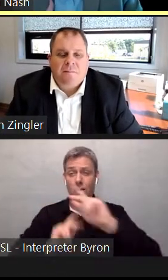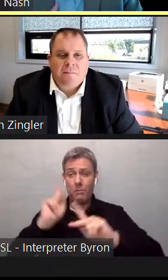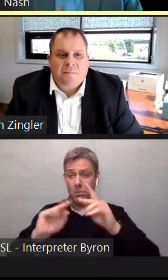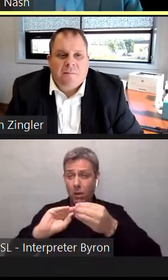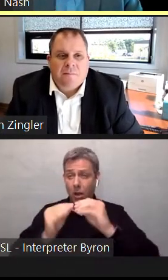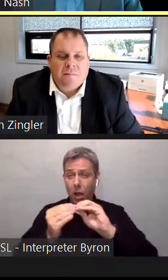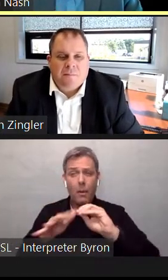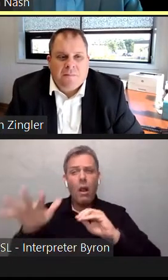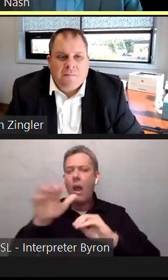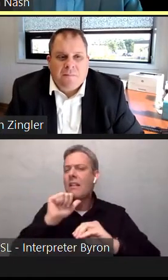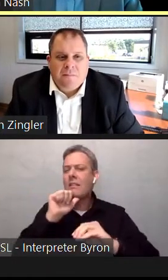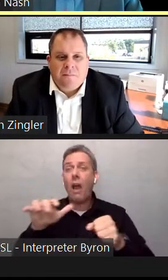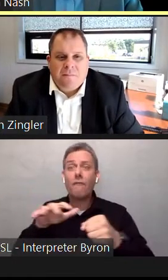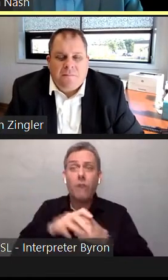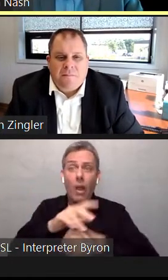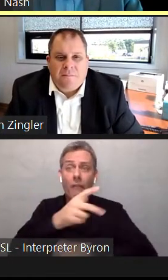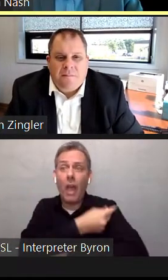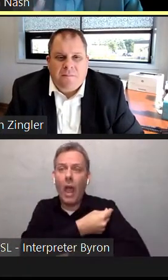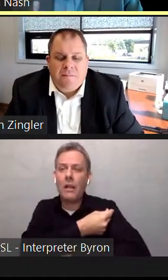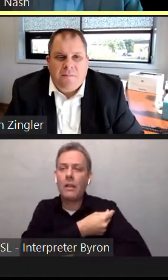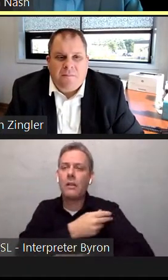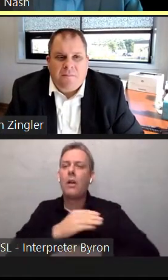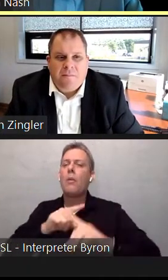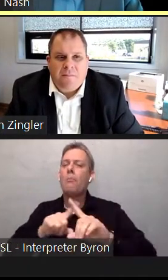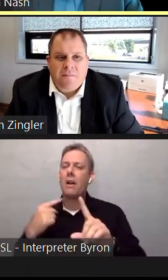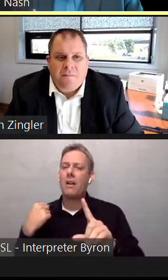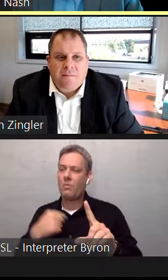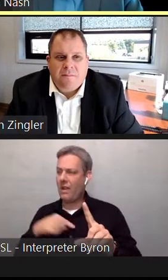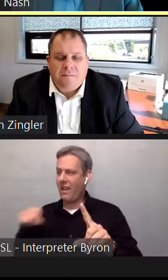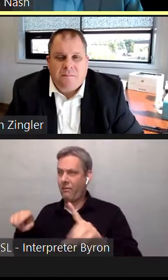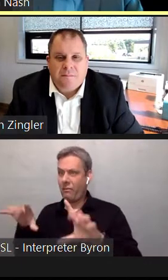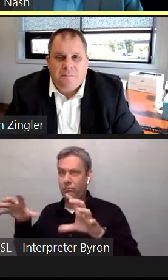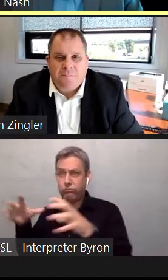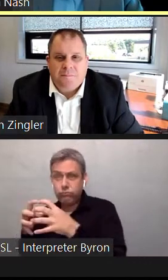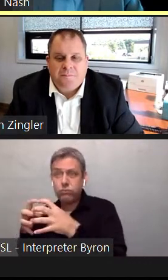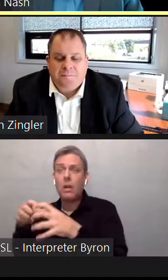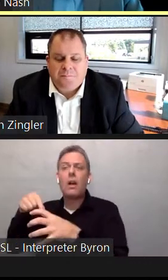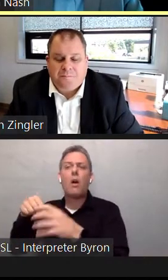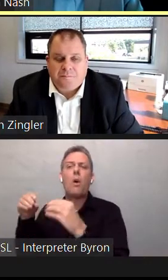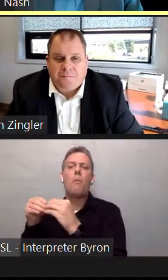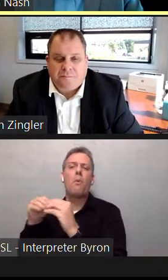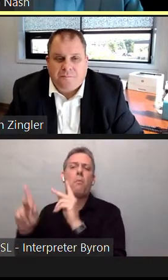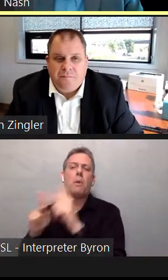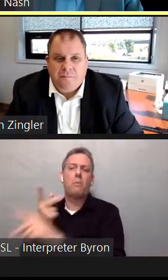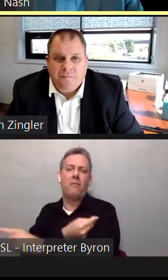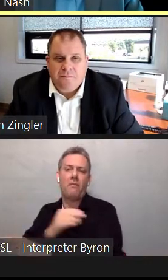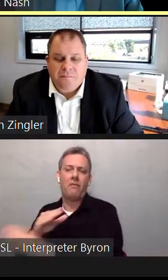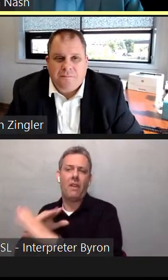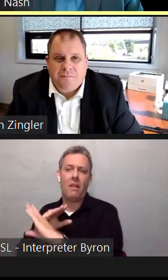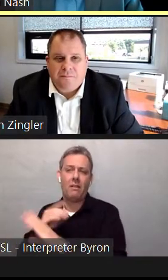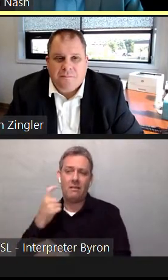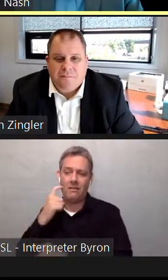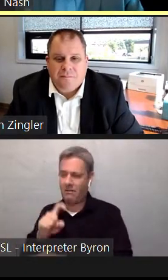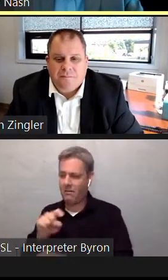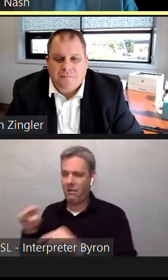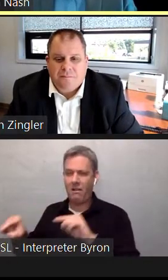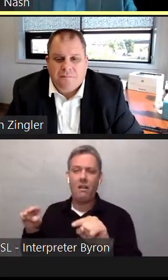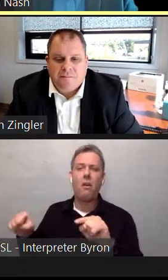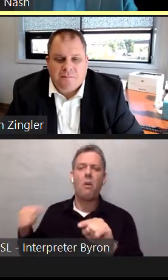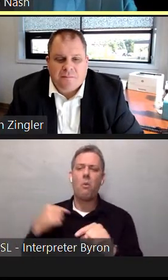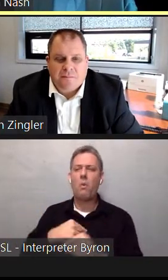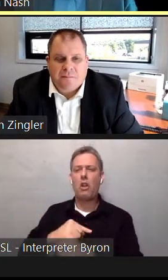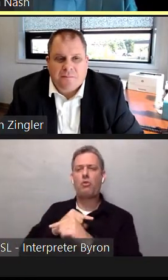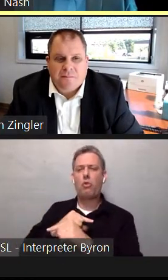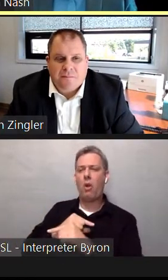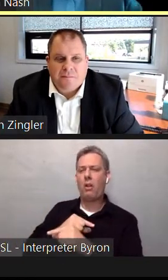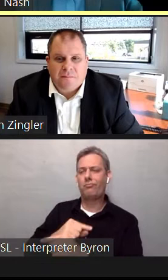our population is, and we're only dealing in some places maybe 1 or 2 or 3 people in the entire county that we would be supporting as a guardian. So it's